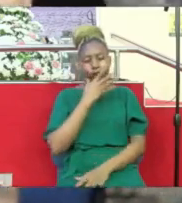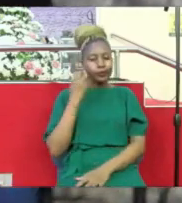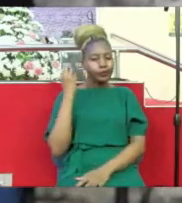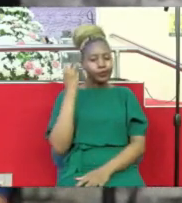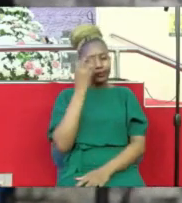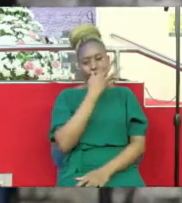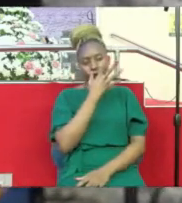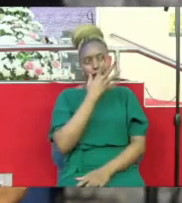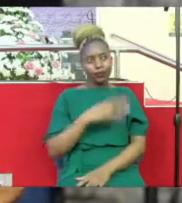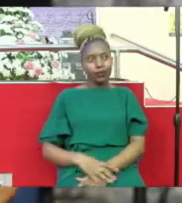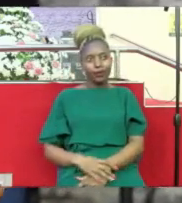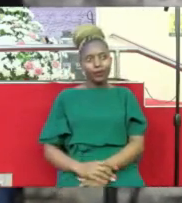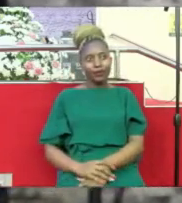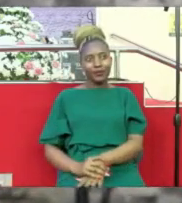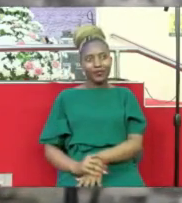Tara.